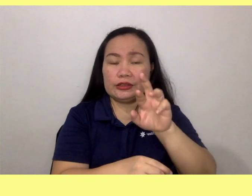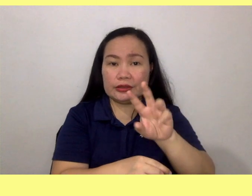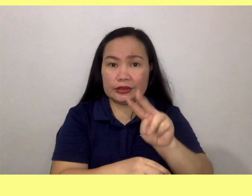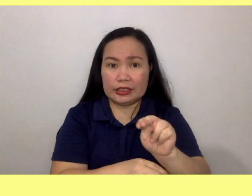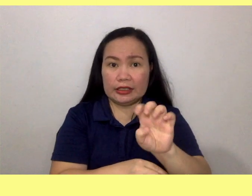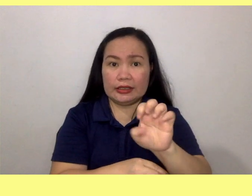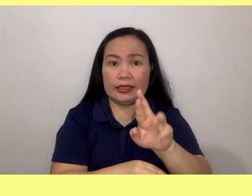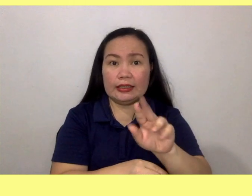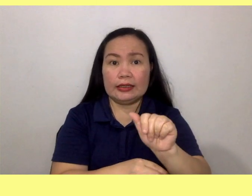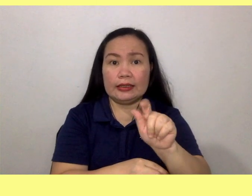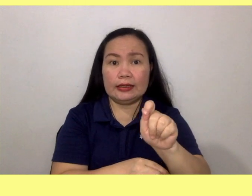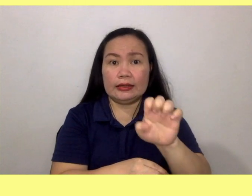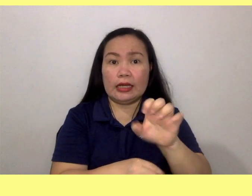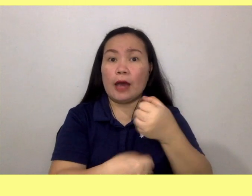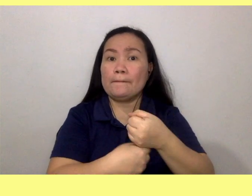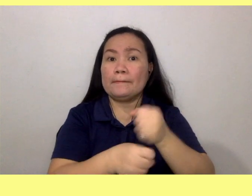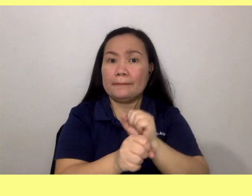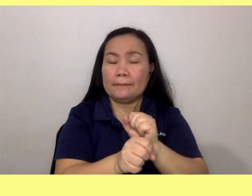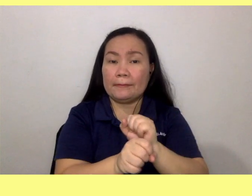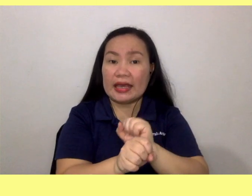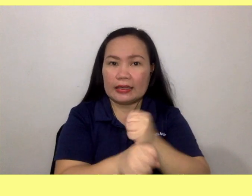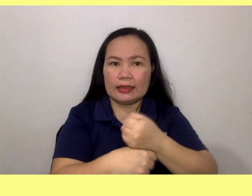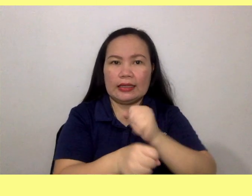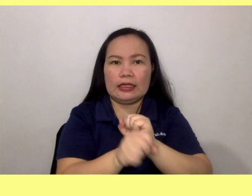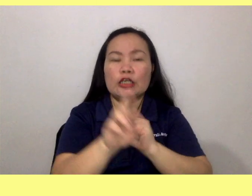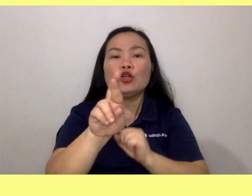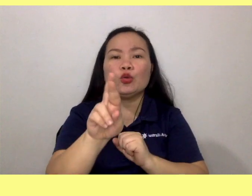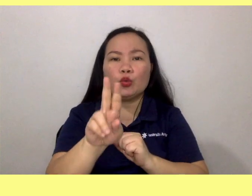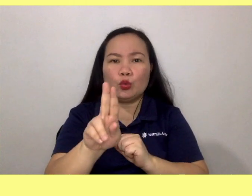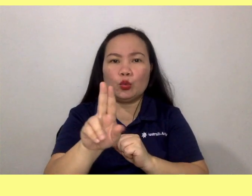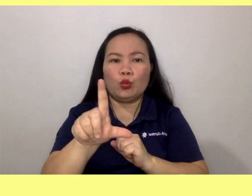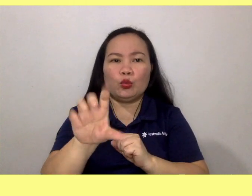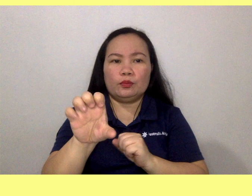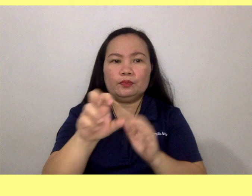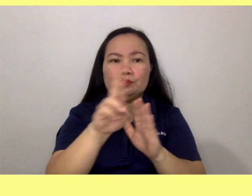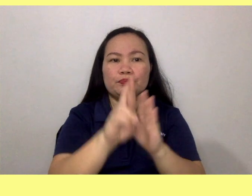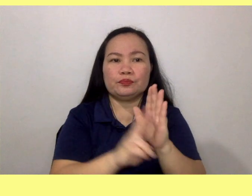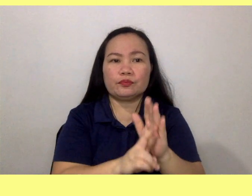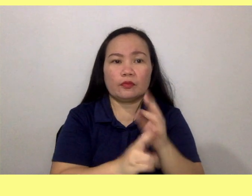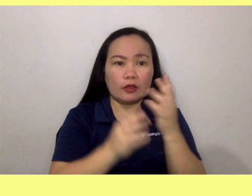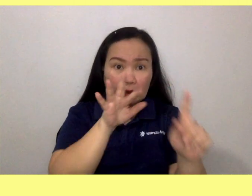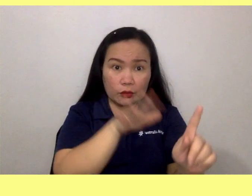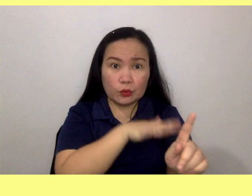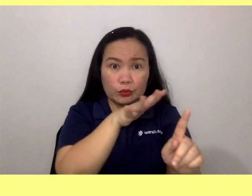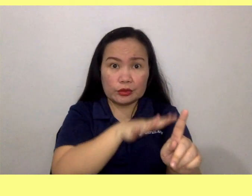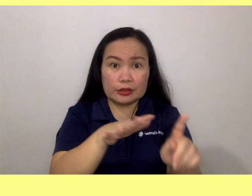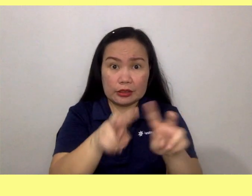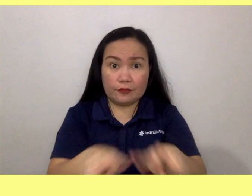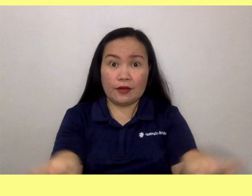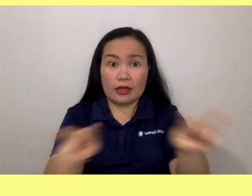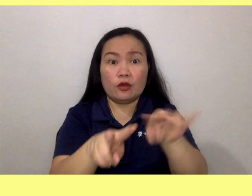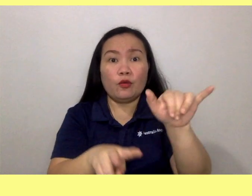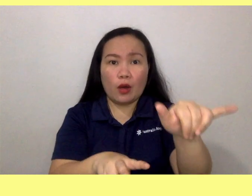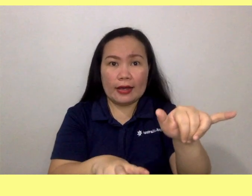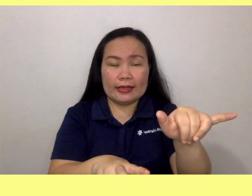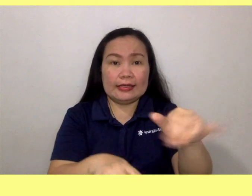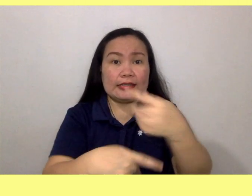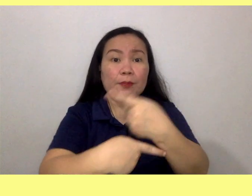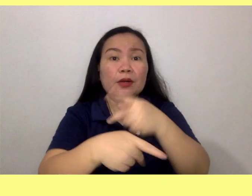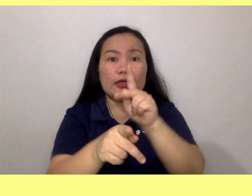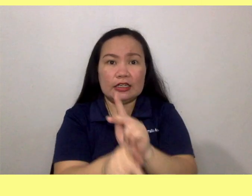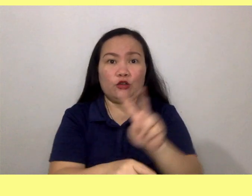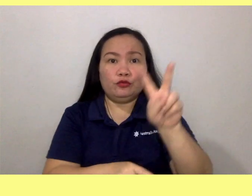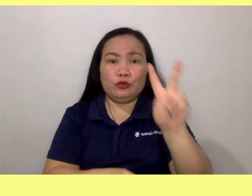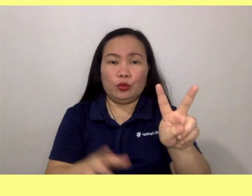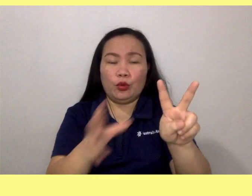of ordered pairs. Okay. So, mapapansin natin that the value of y is the product